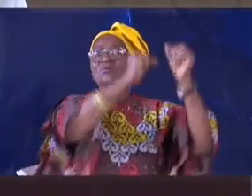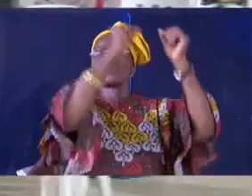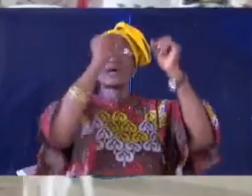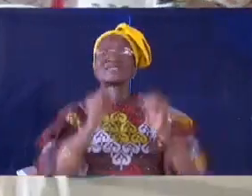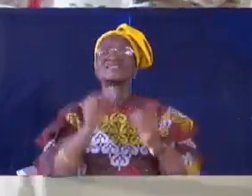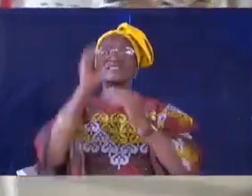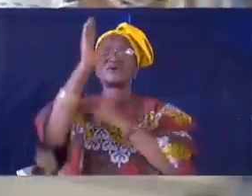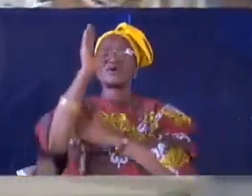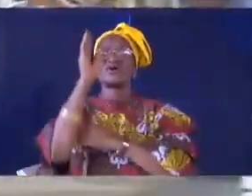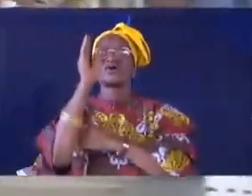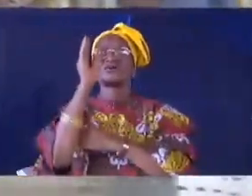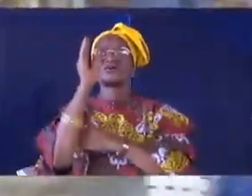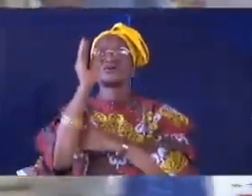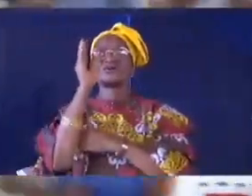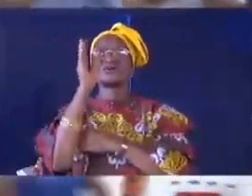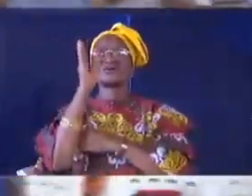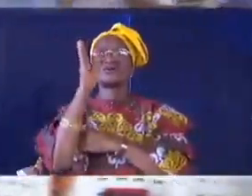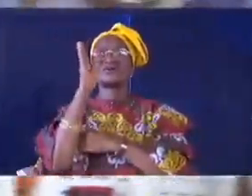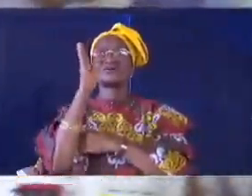God.